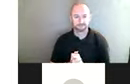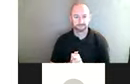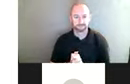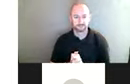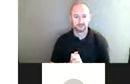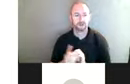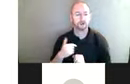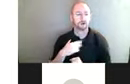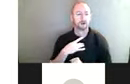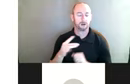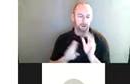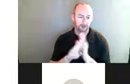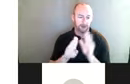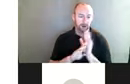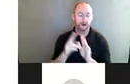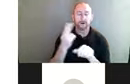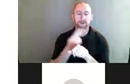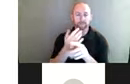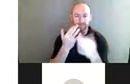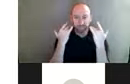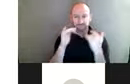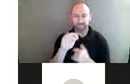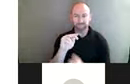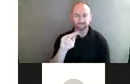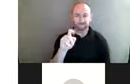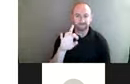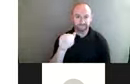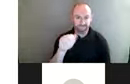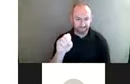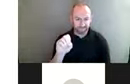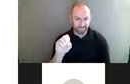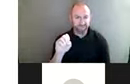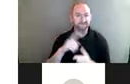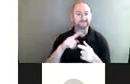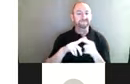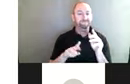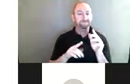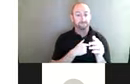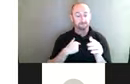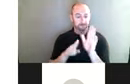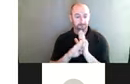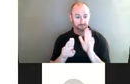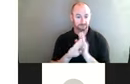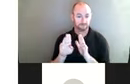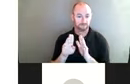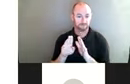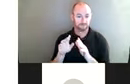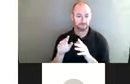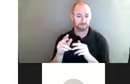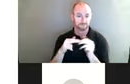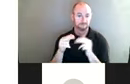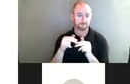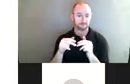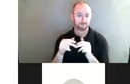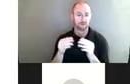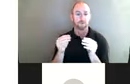I would like to develop a user-friendly interface. And then as we build this into a broader